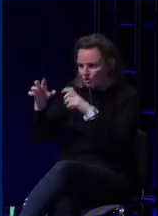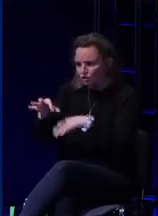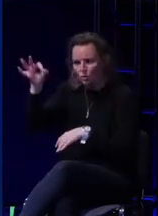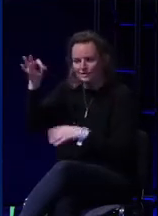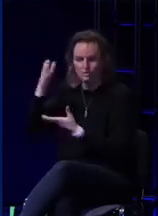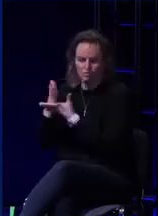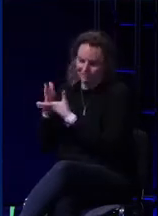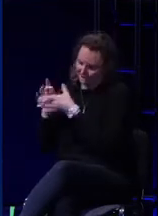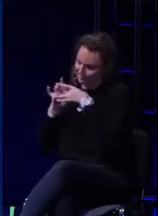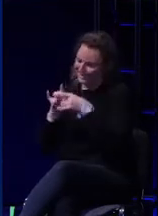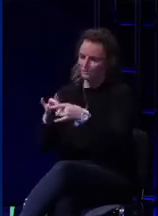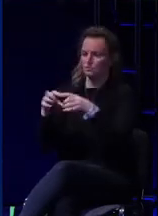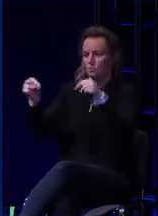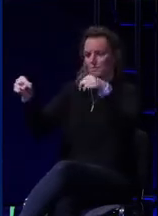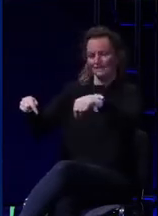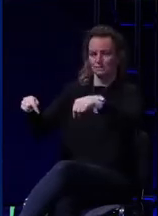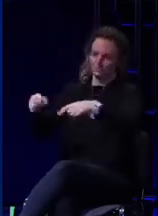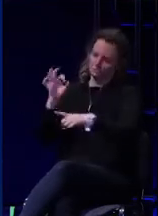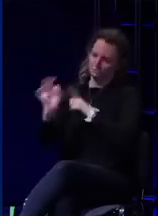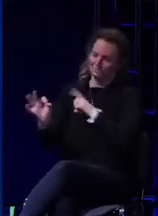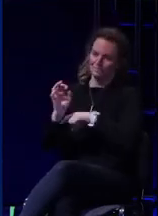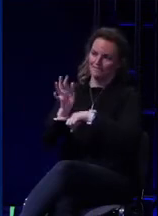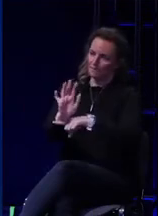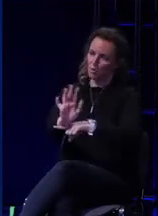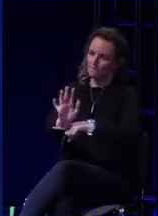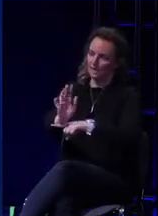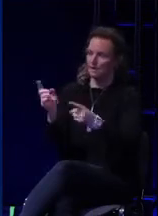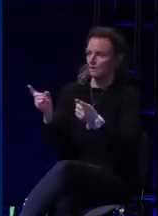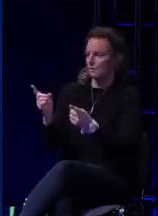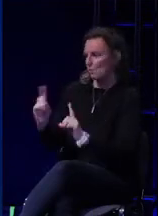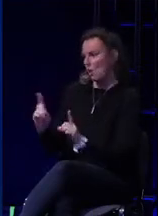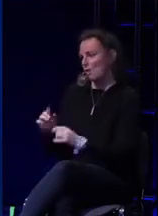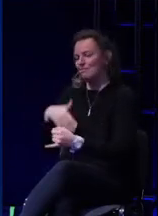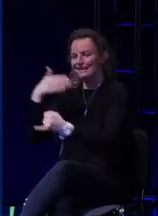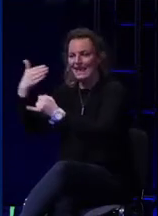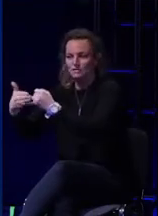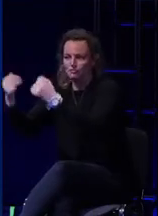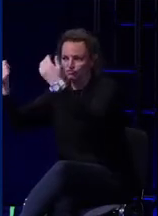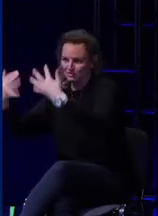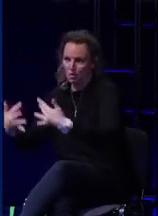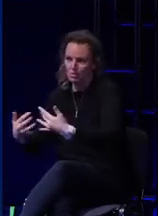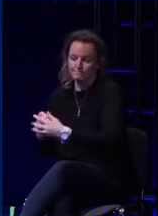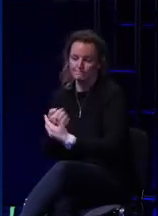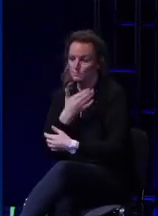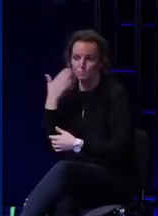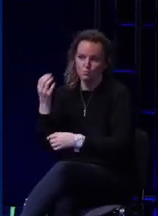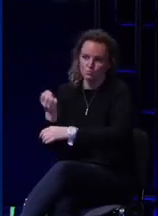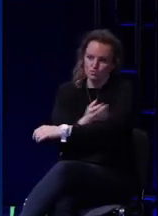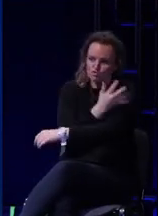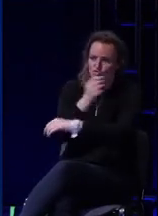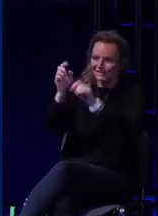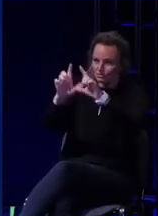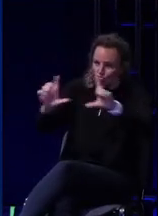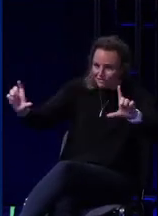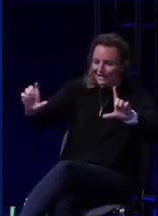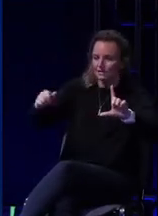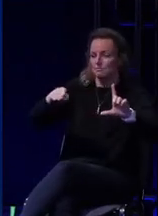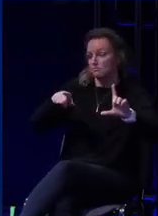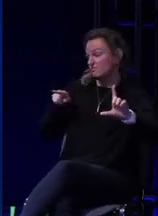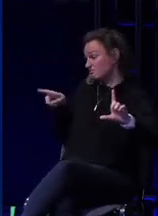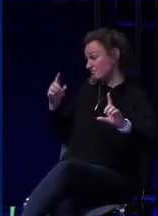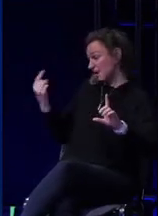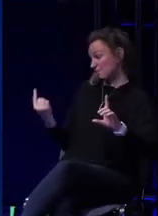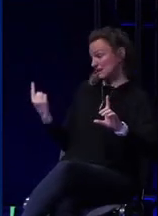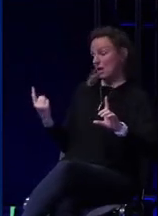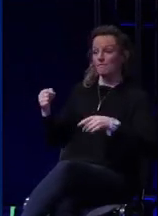about what would the end result be. So we didn't have blue screen, we didn't have any of that stuff, and he came from a sort of photographic